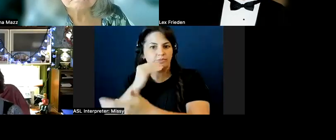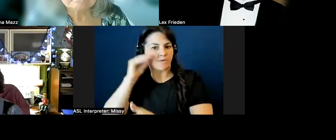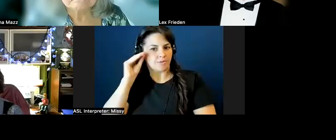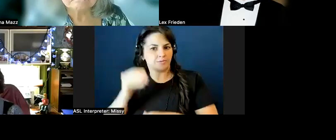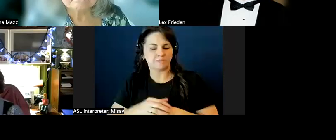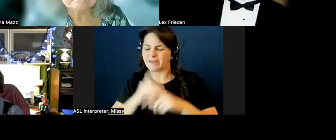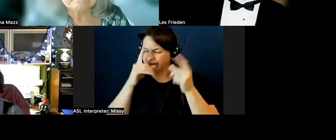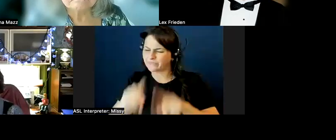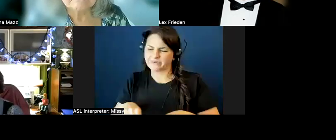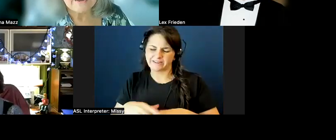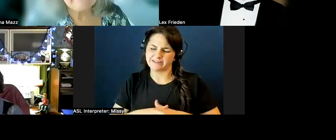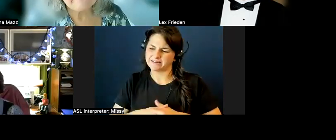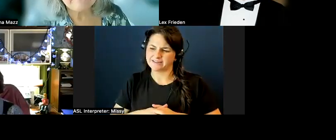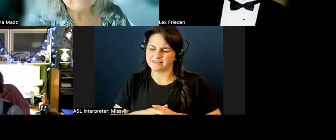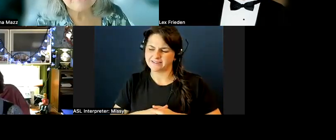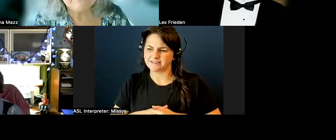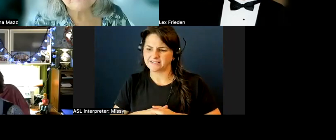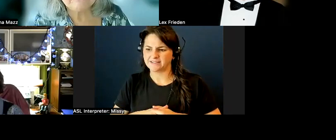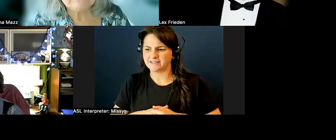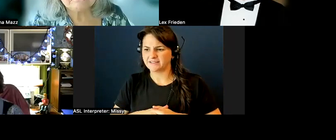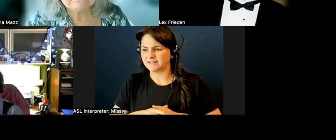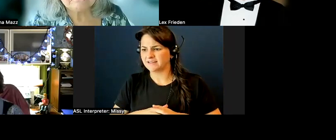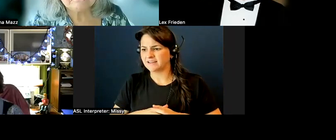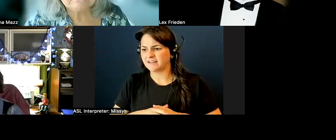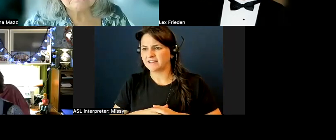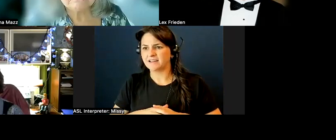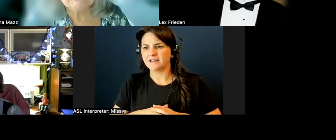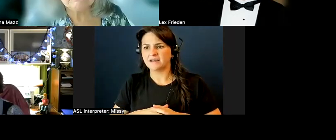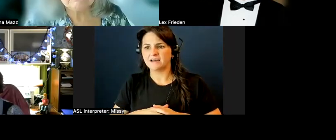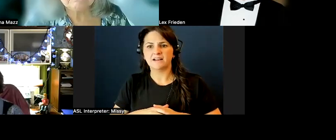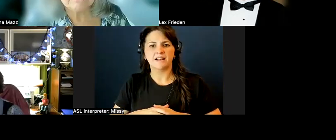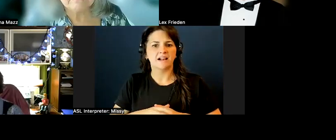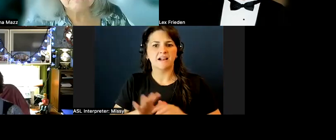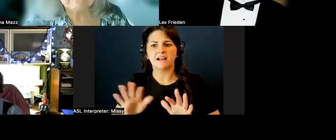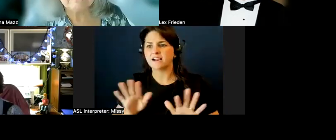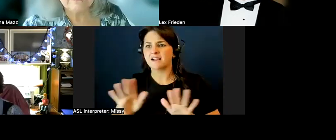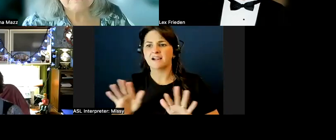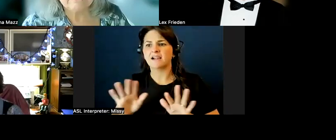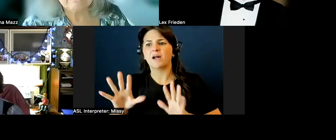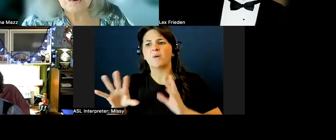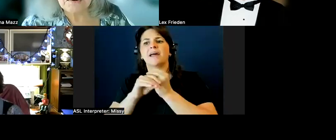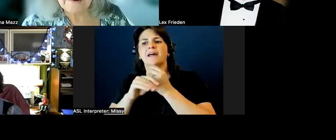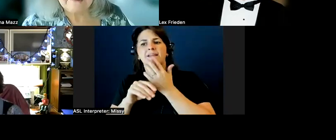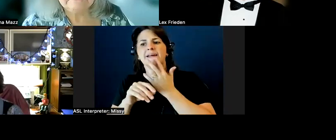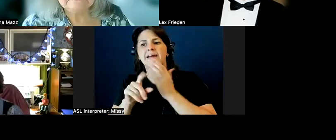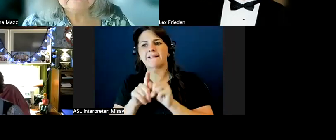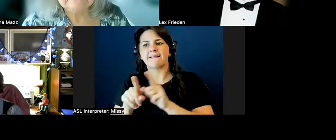totally agree with that. Yeah, the other thing I would I add, think we also, I'd like to add also